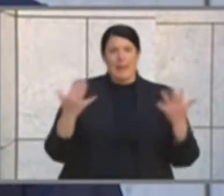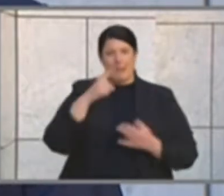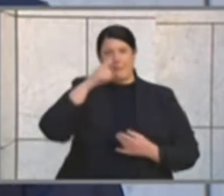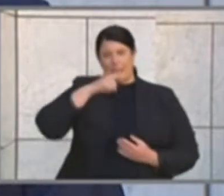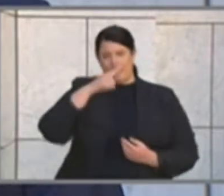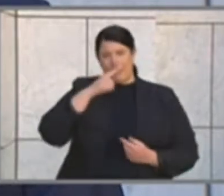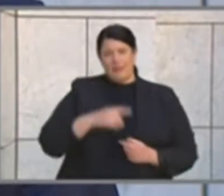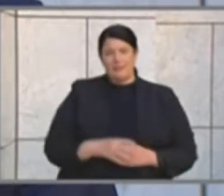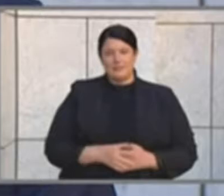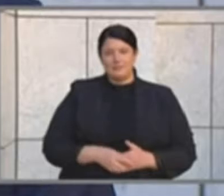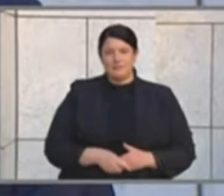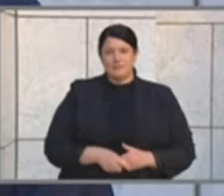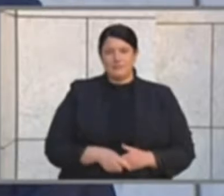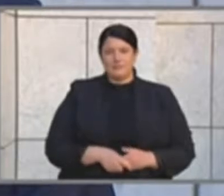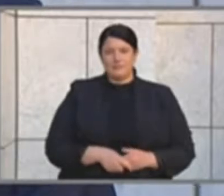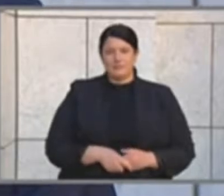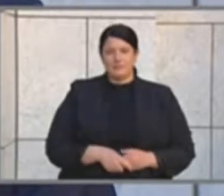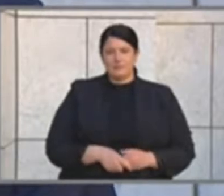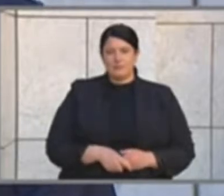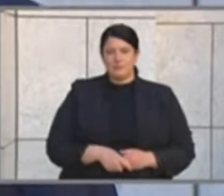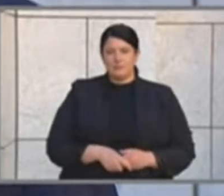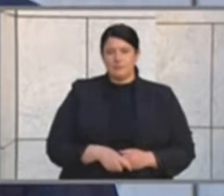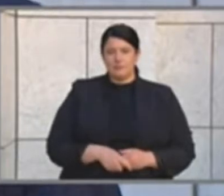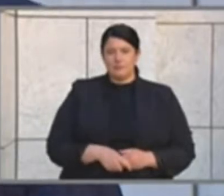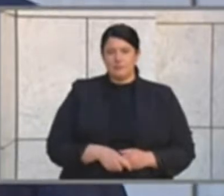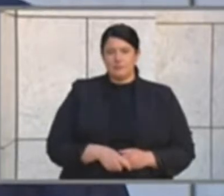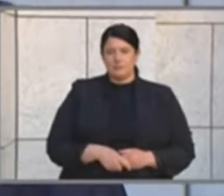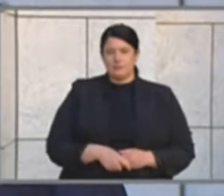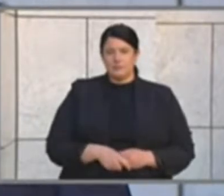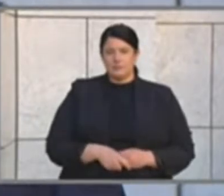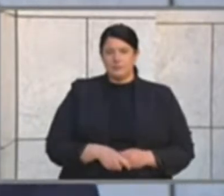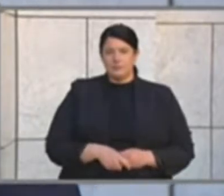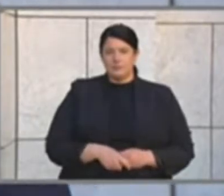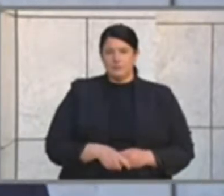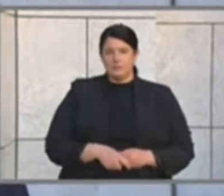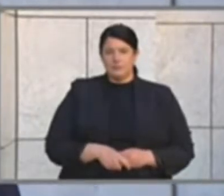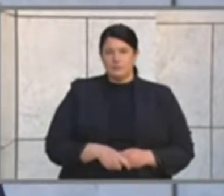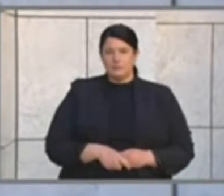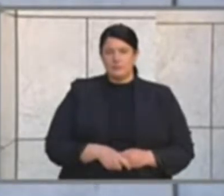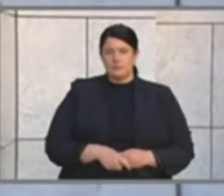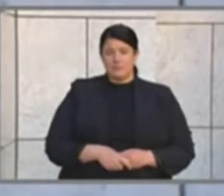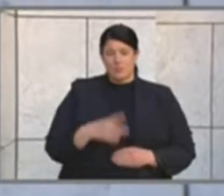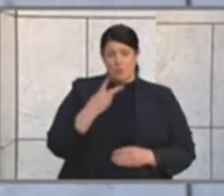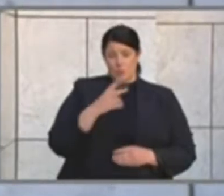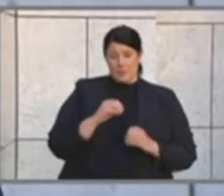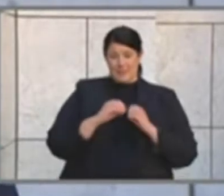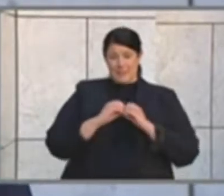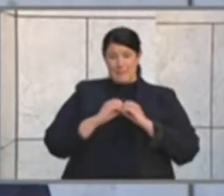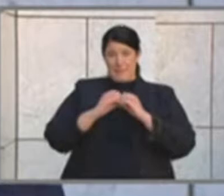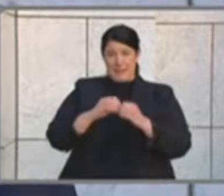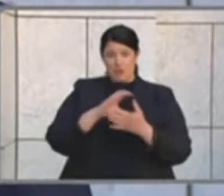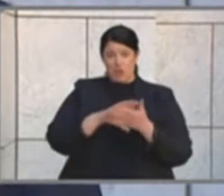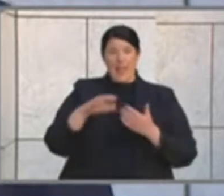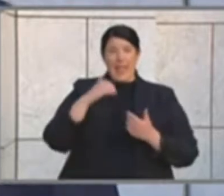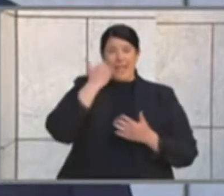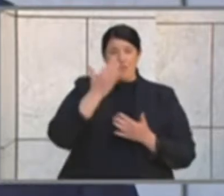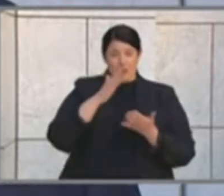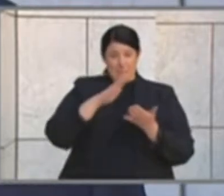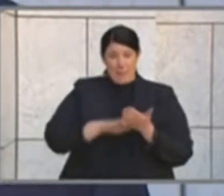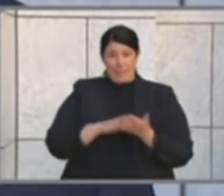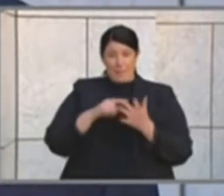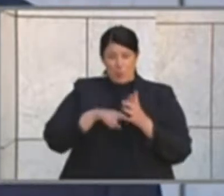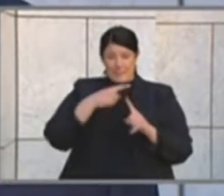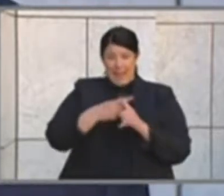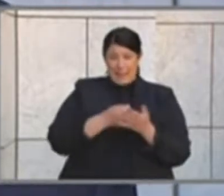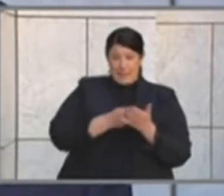program that is asking of taxpayers more than $20 billion a month,